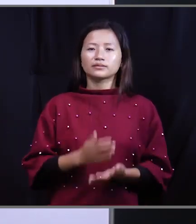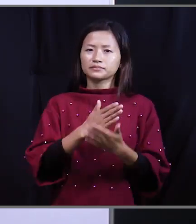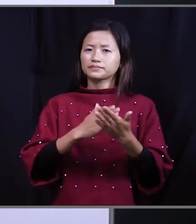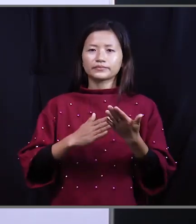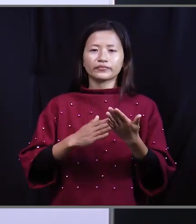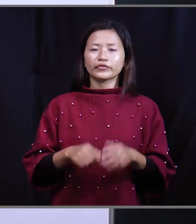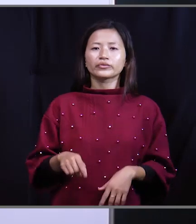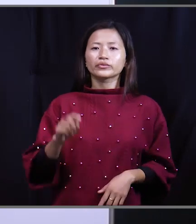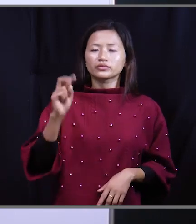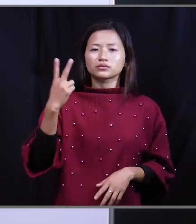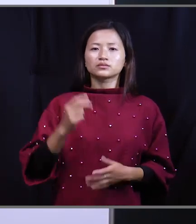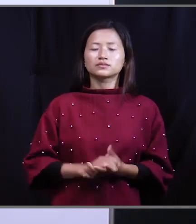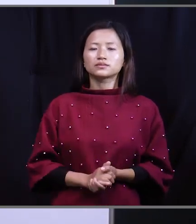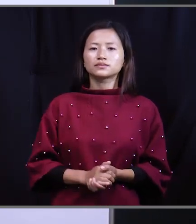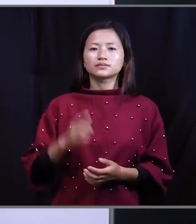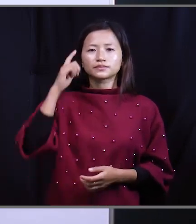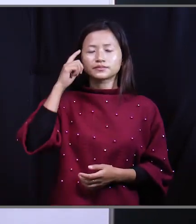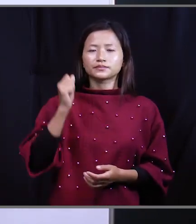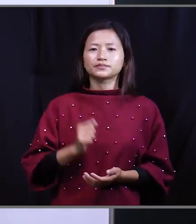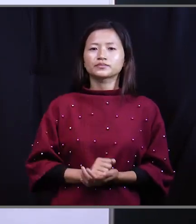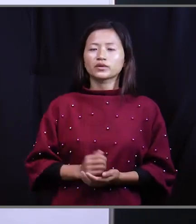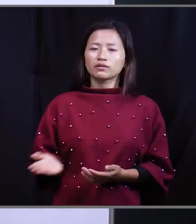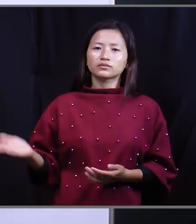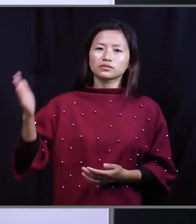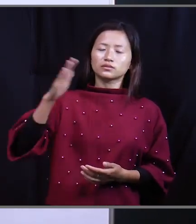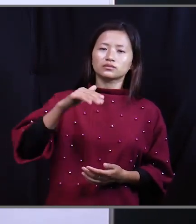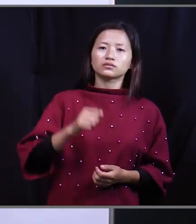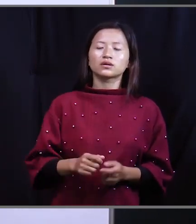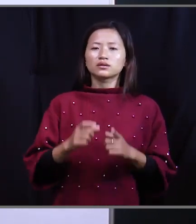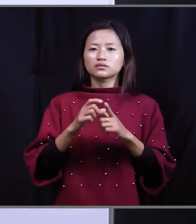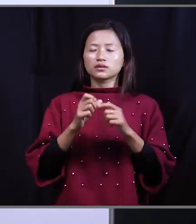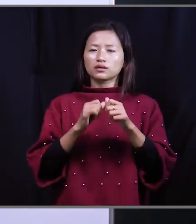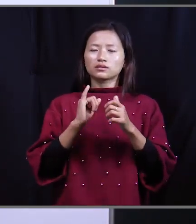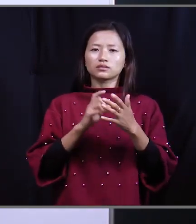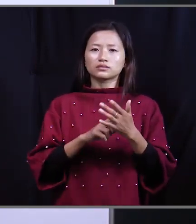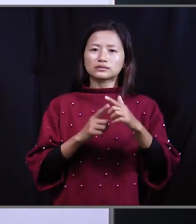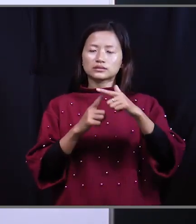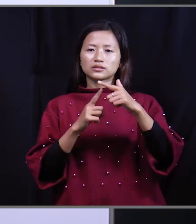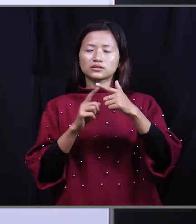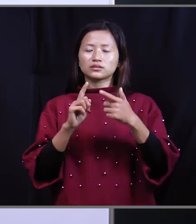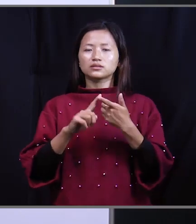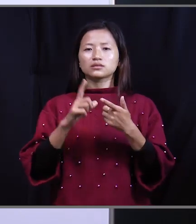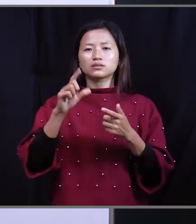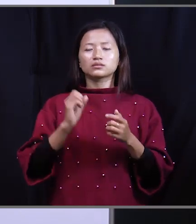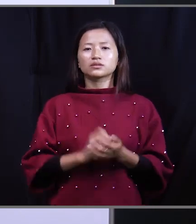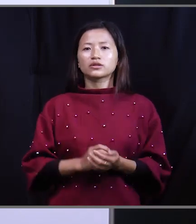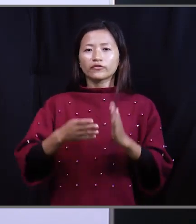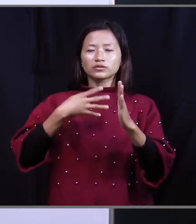two. Remember that. After that comes the telophase stage. In telophase stage, at